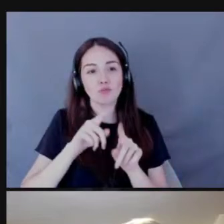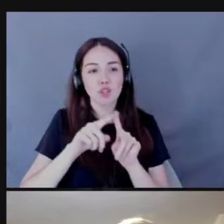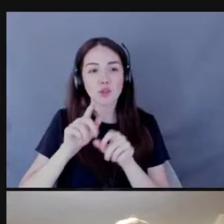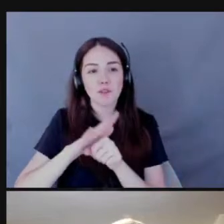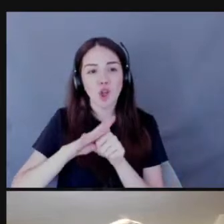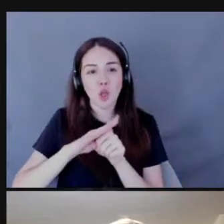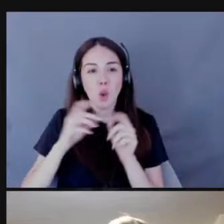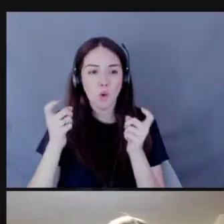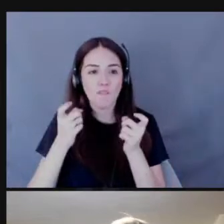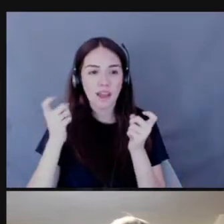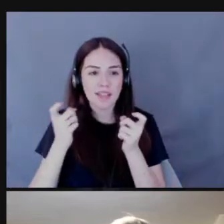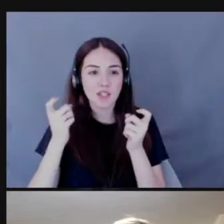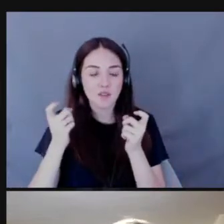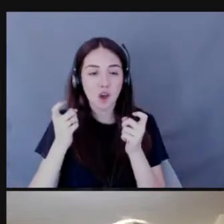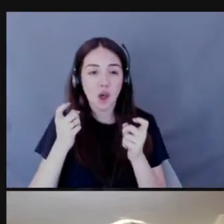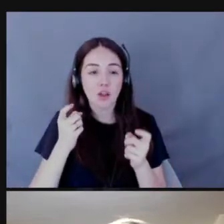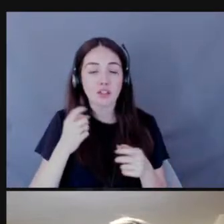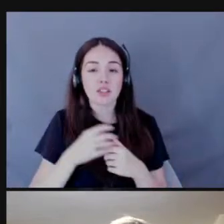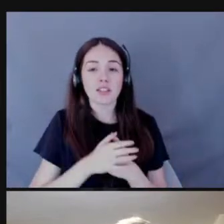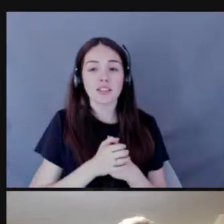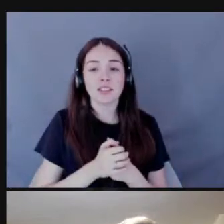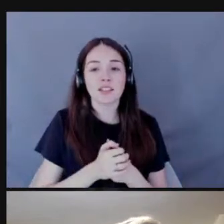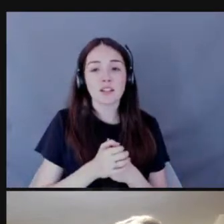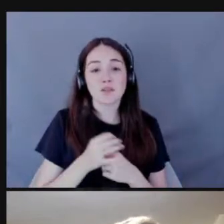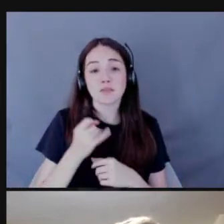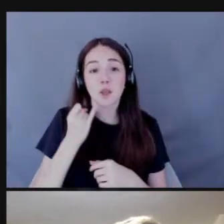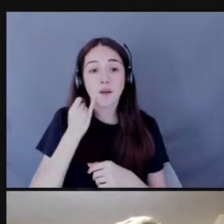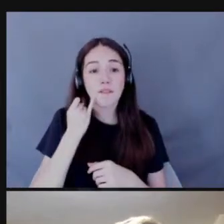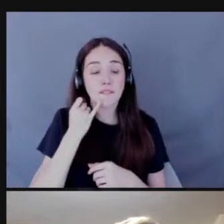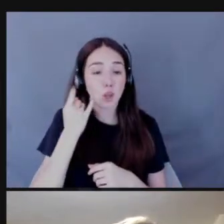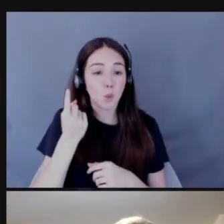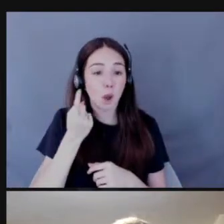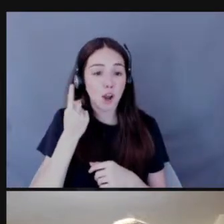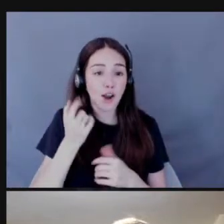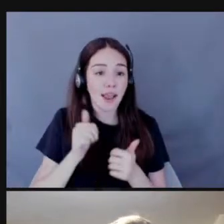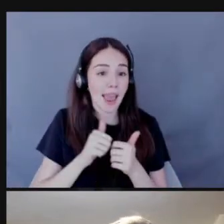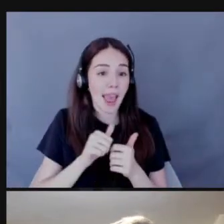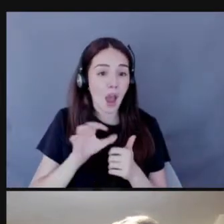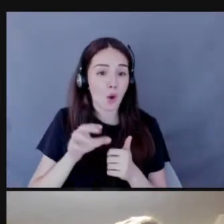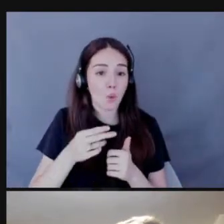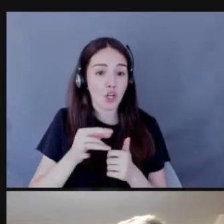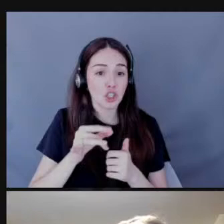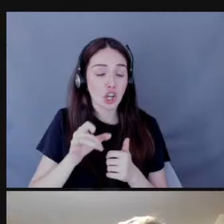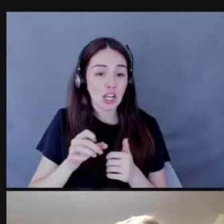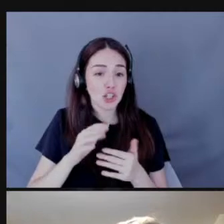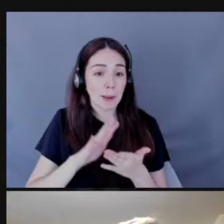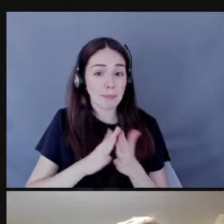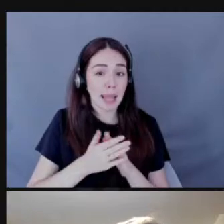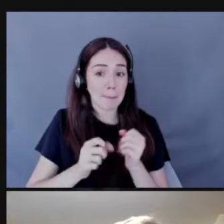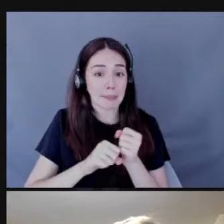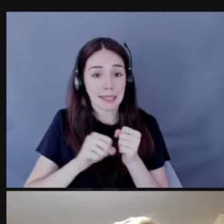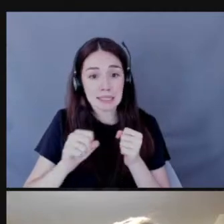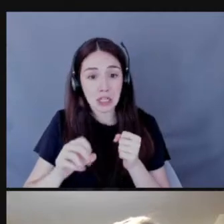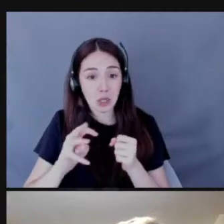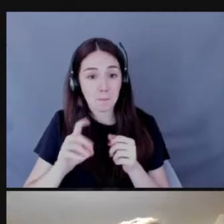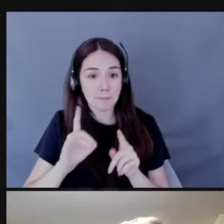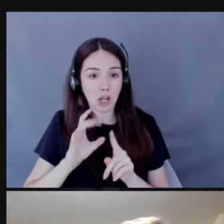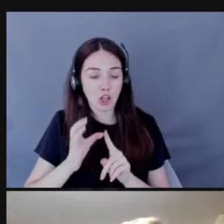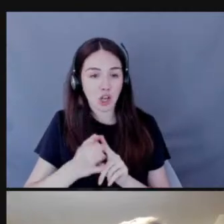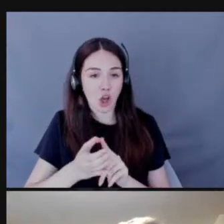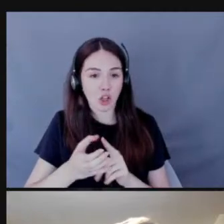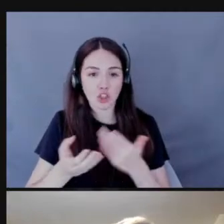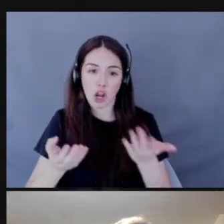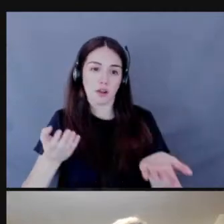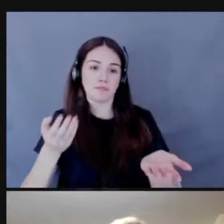things. So if you're ever looking at, wondering how Chessie became a kind of extension of Maryland culture, well, look no further than that